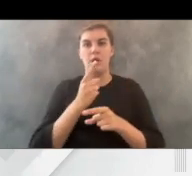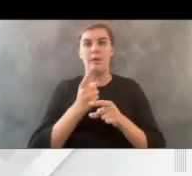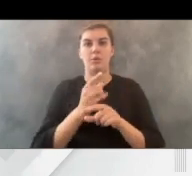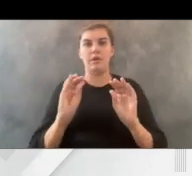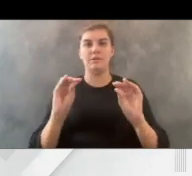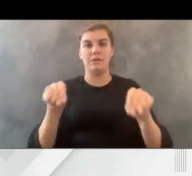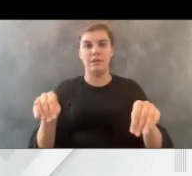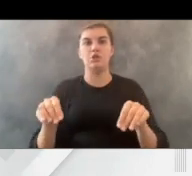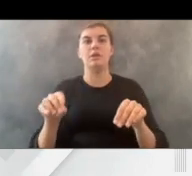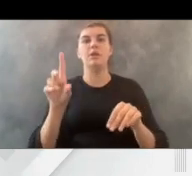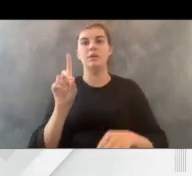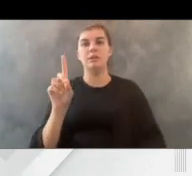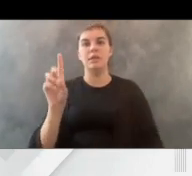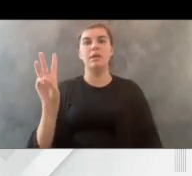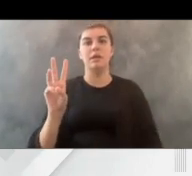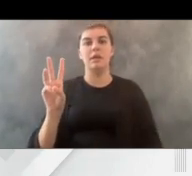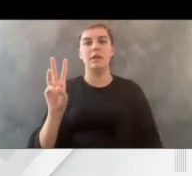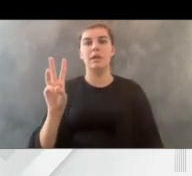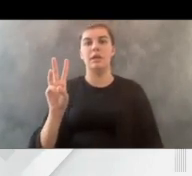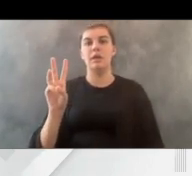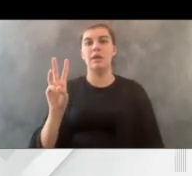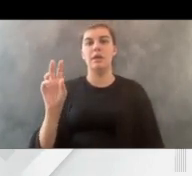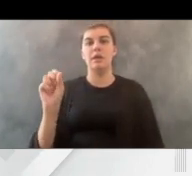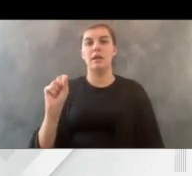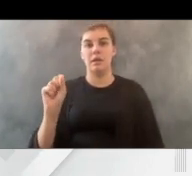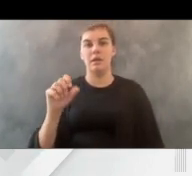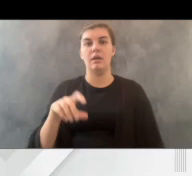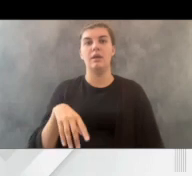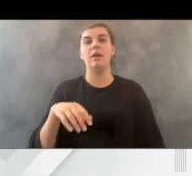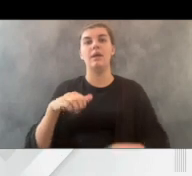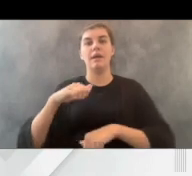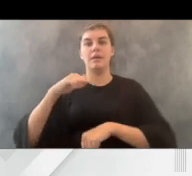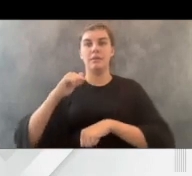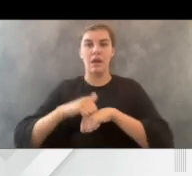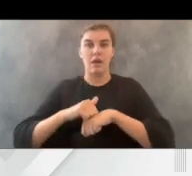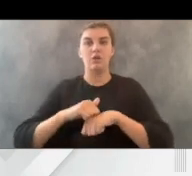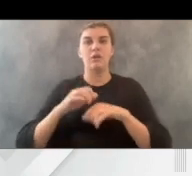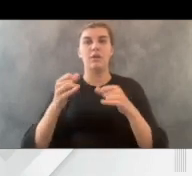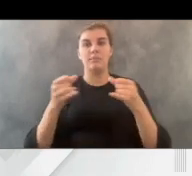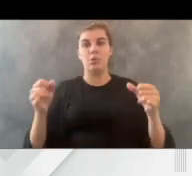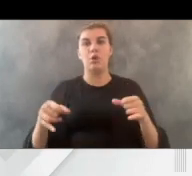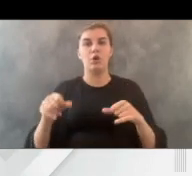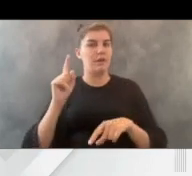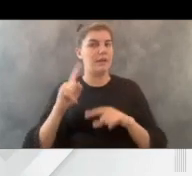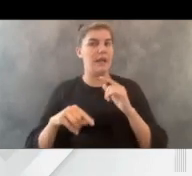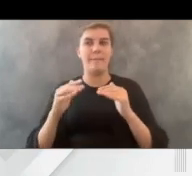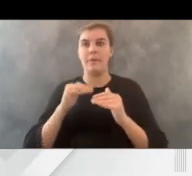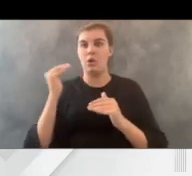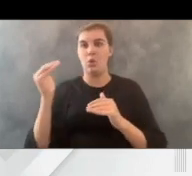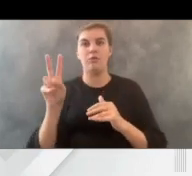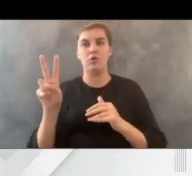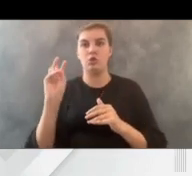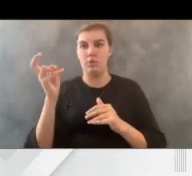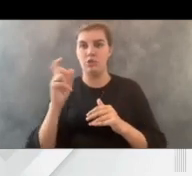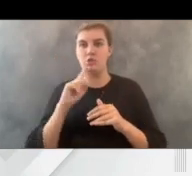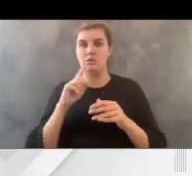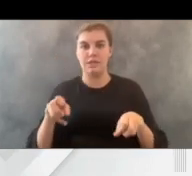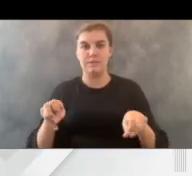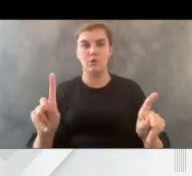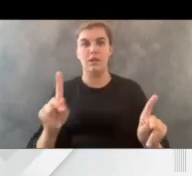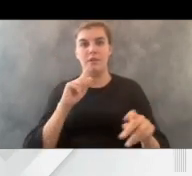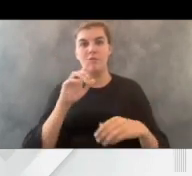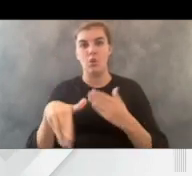also illustrated on this slide in red. That is the bypass that is in red. So where a blended transition